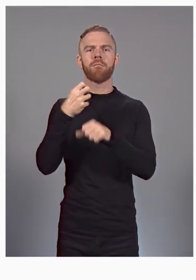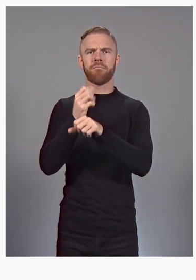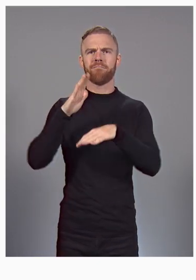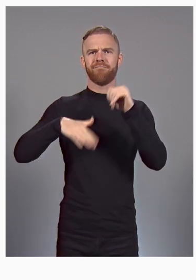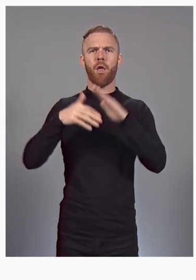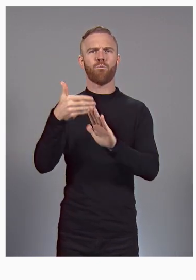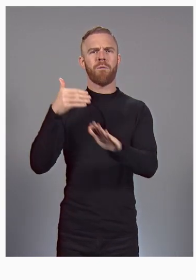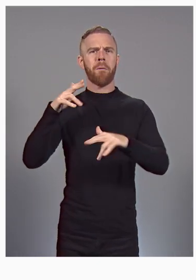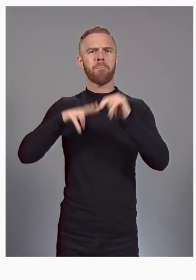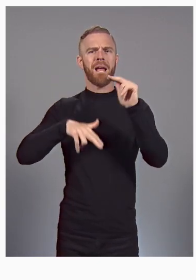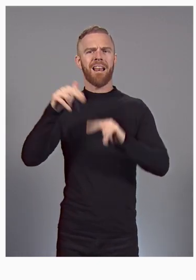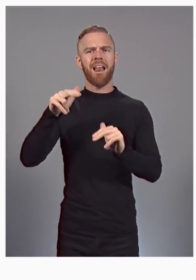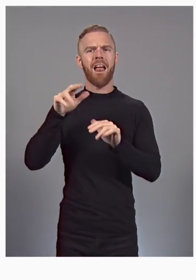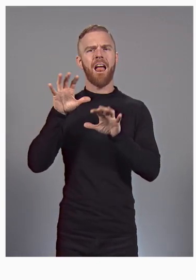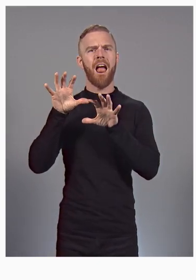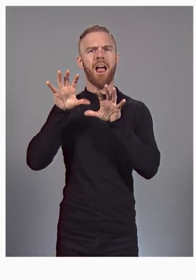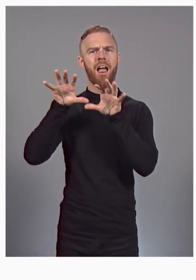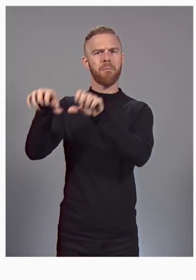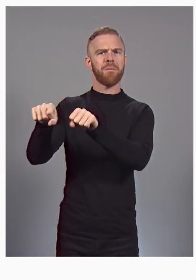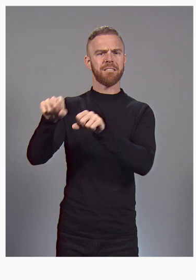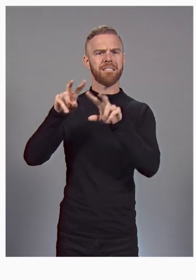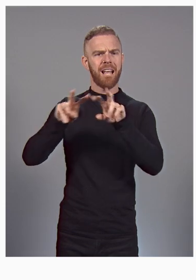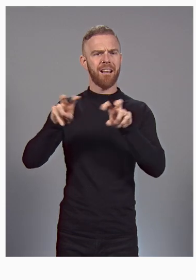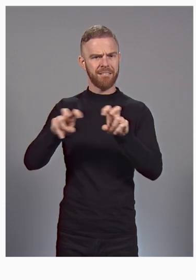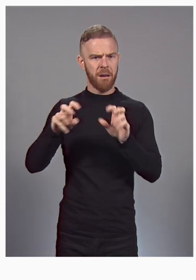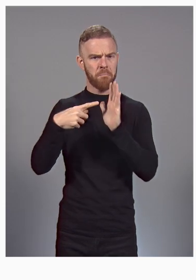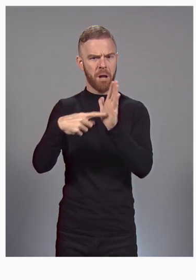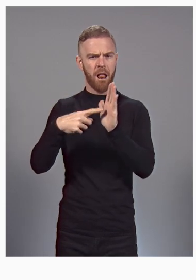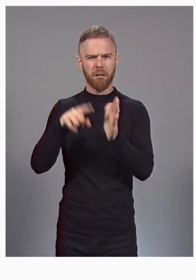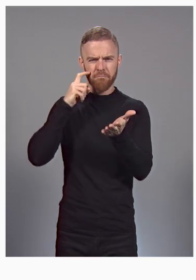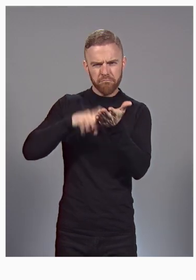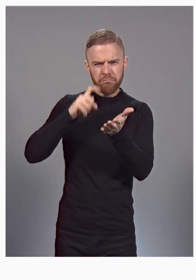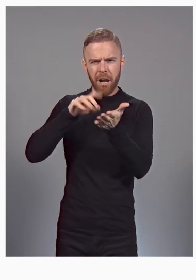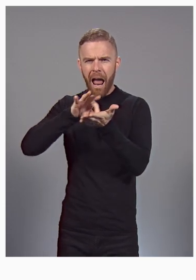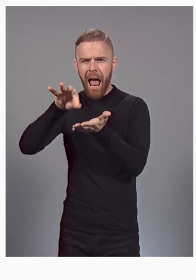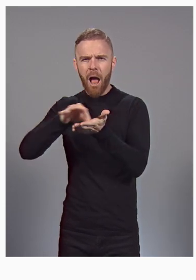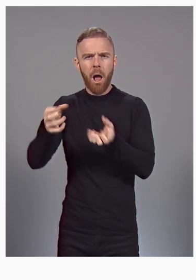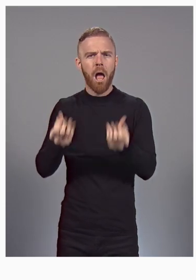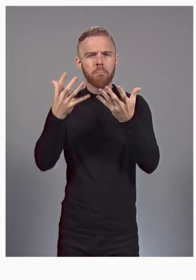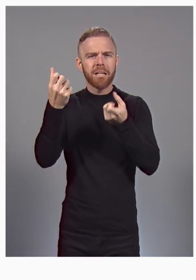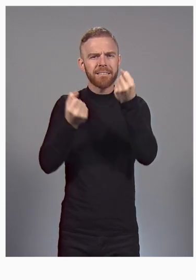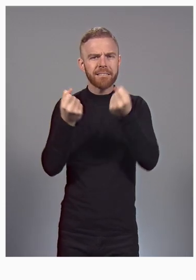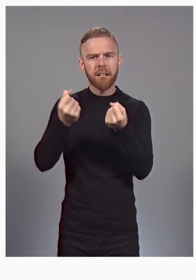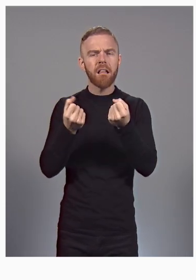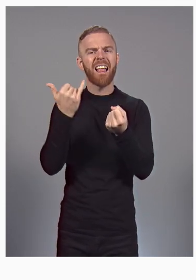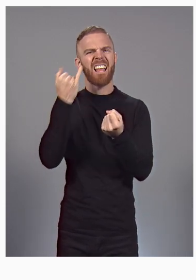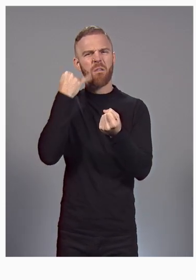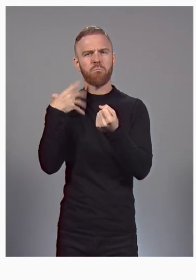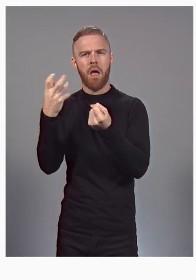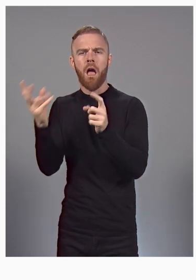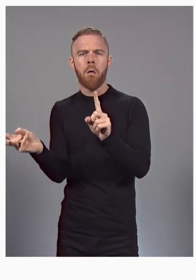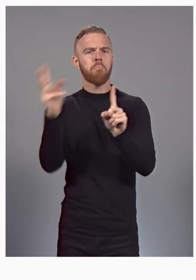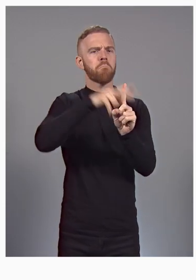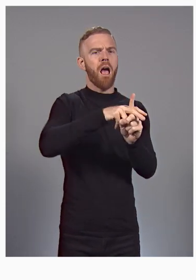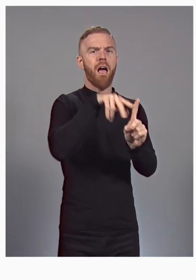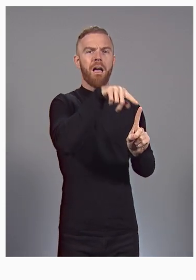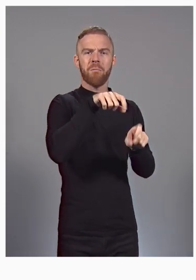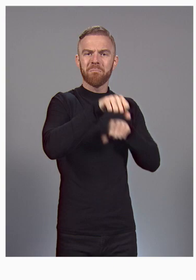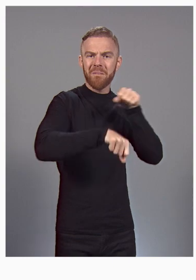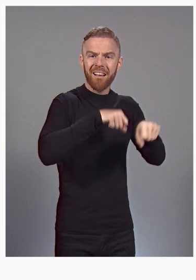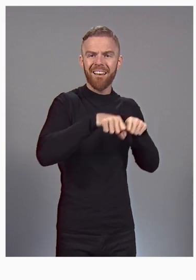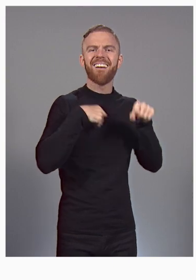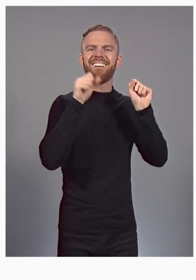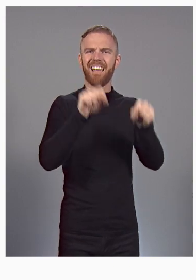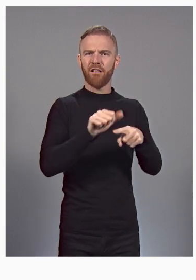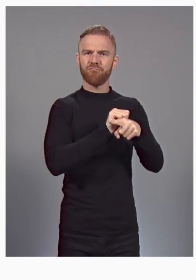model to detect and count vehicles. Now, if I want to do the same thing for bicycles, I can use a custom